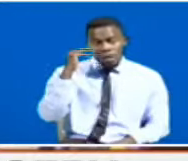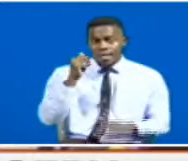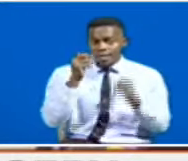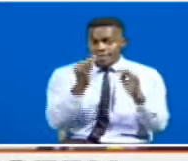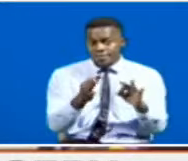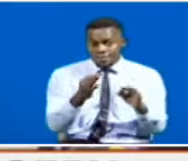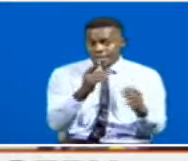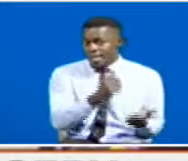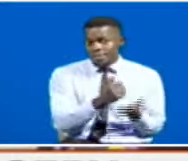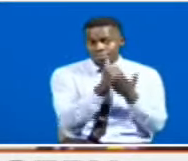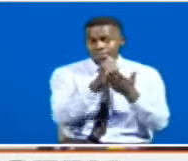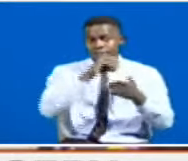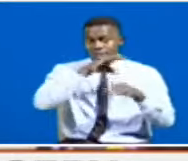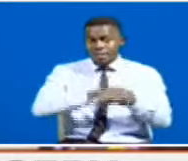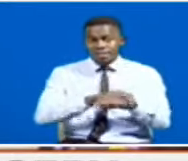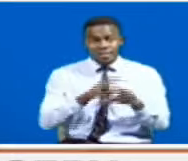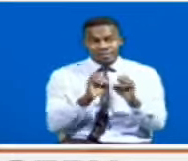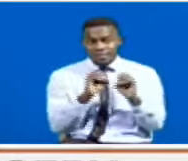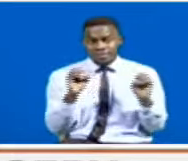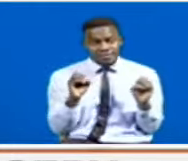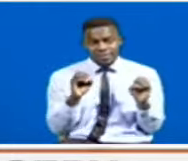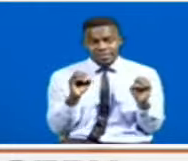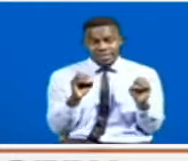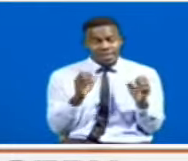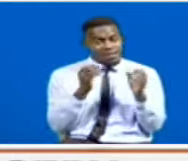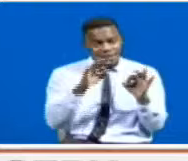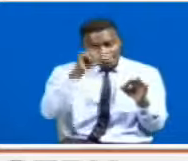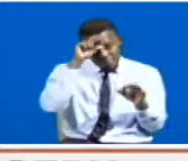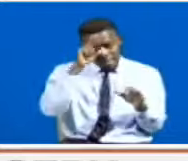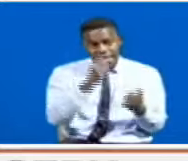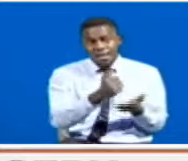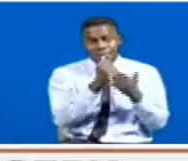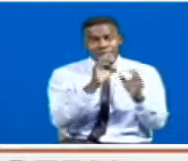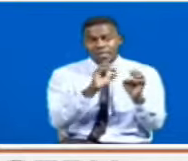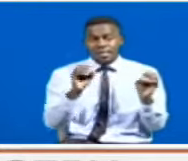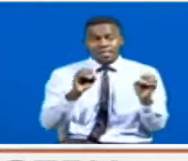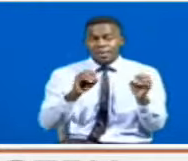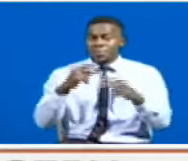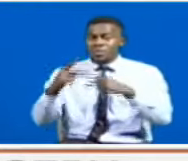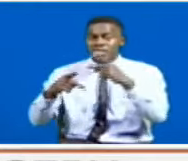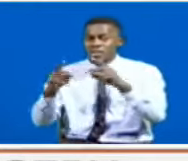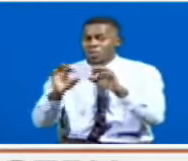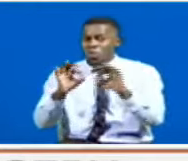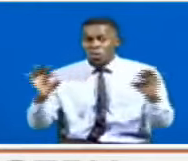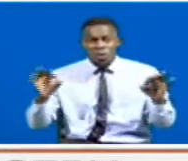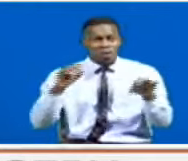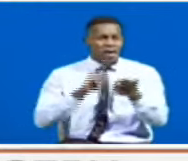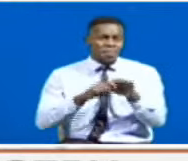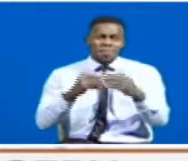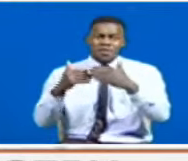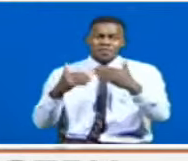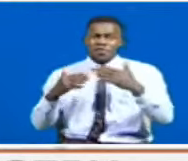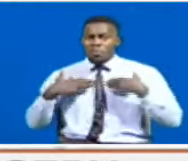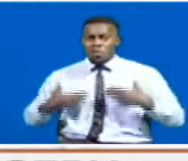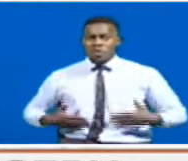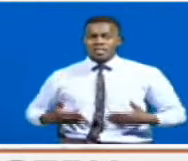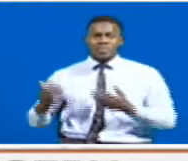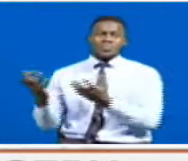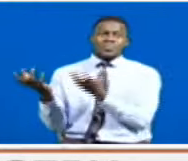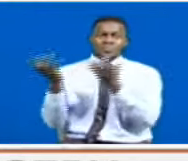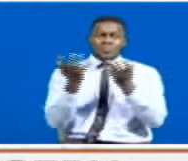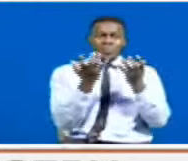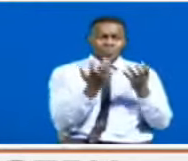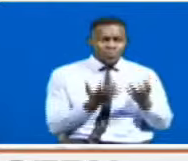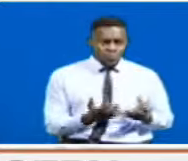tusipopata usaidizi, if we don't get assistance from the government, the whole process will take so long. So we want the government of Kenya